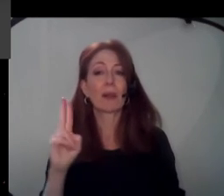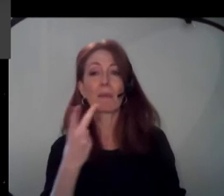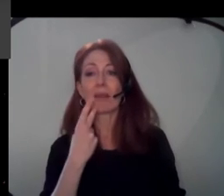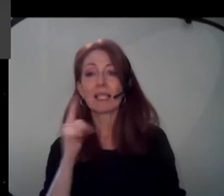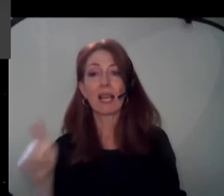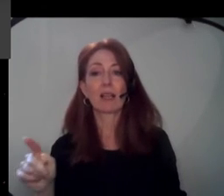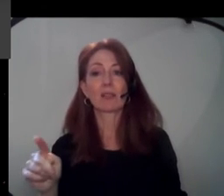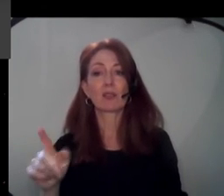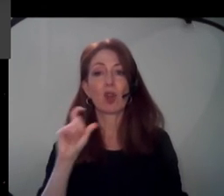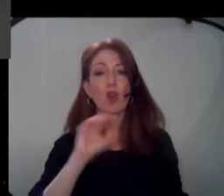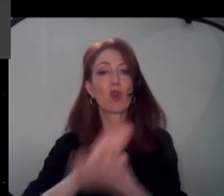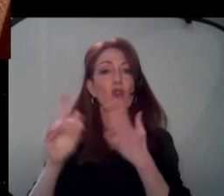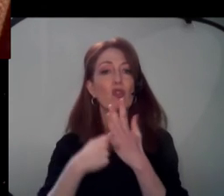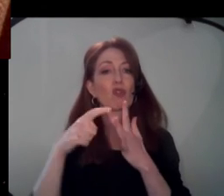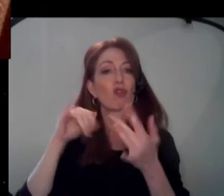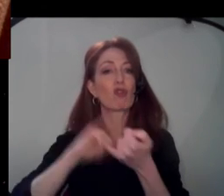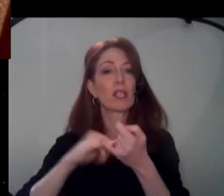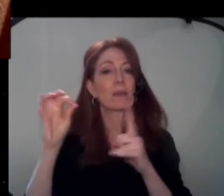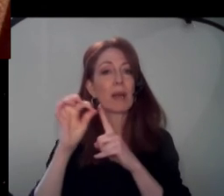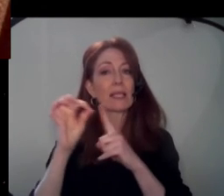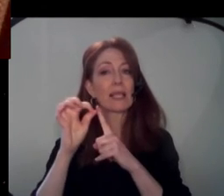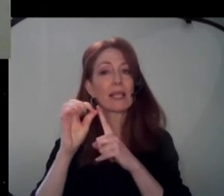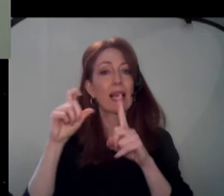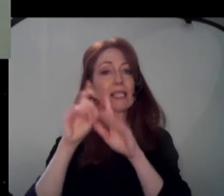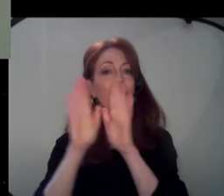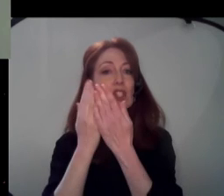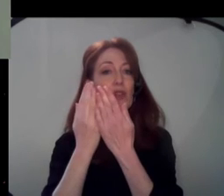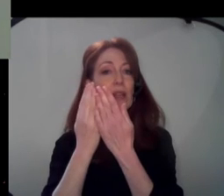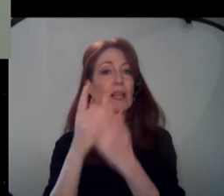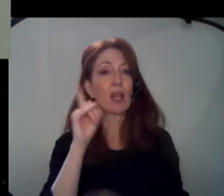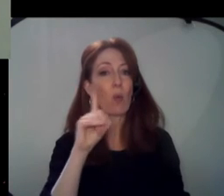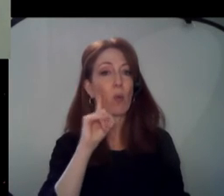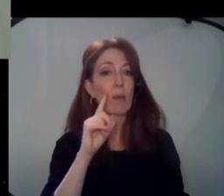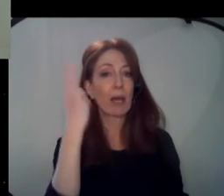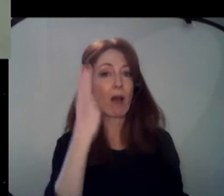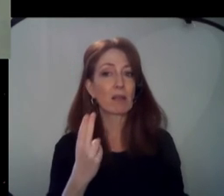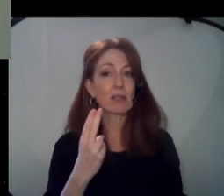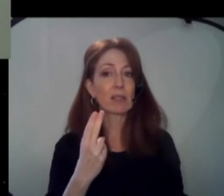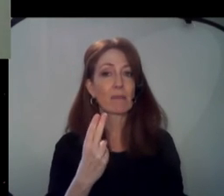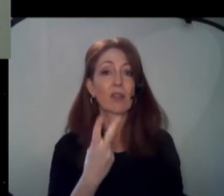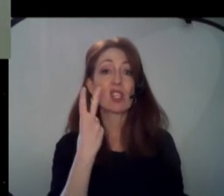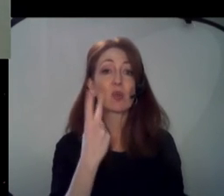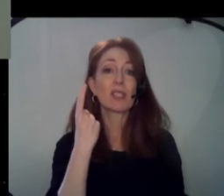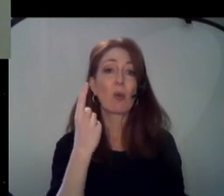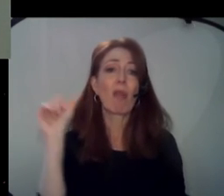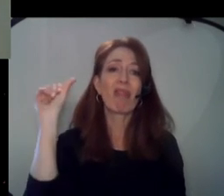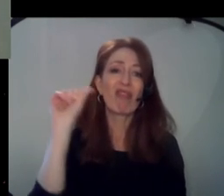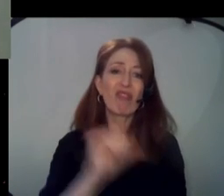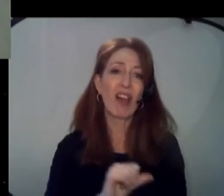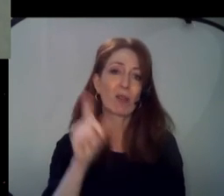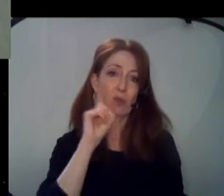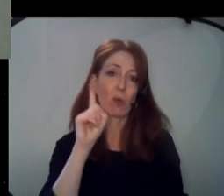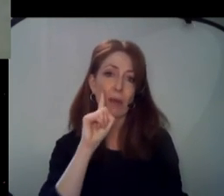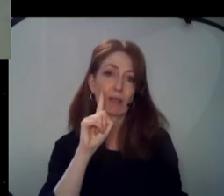Petty's Dictionary of Women Artists. Now, there are 21,000 women in here who were working